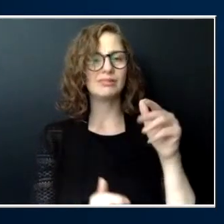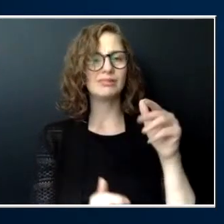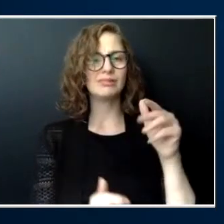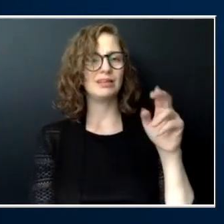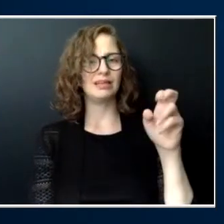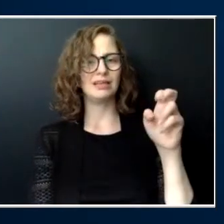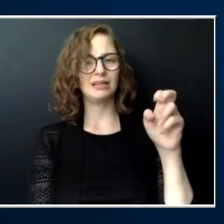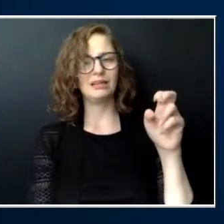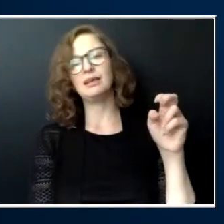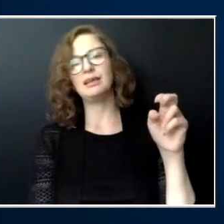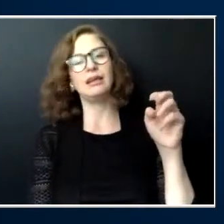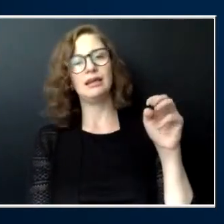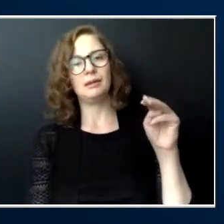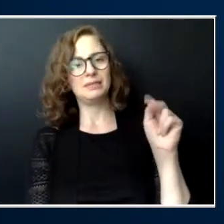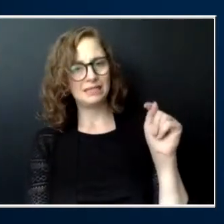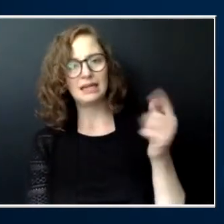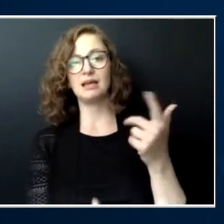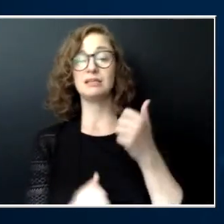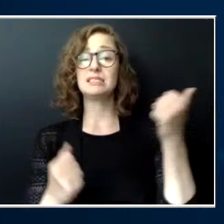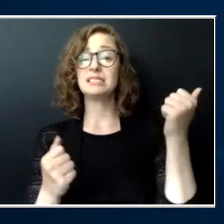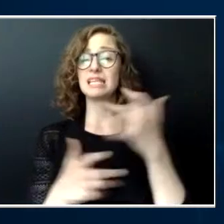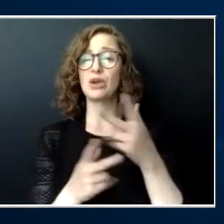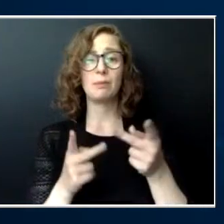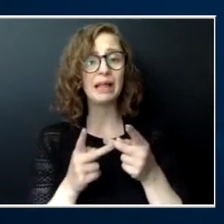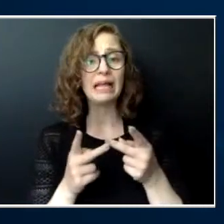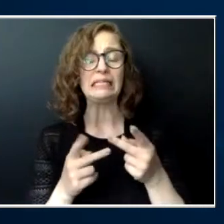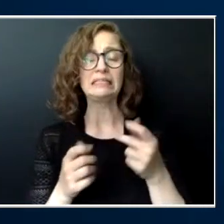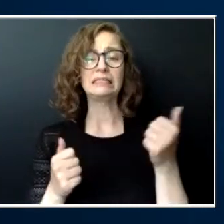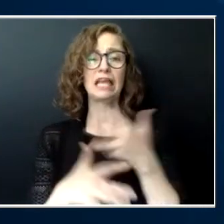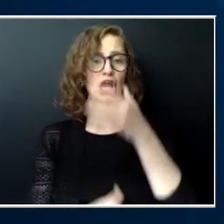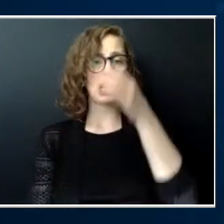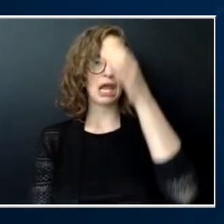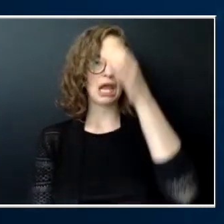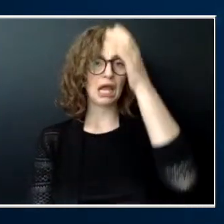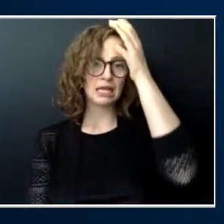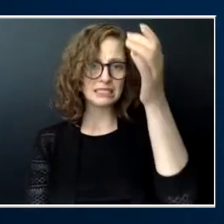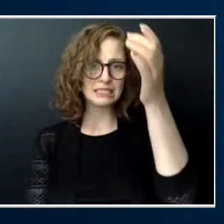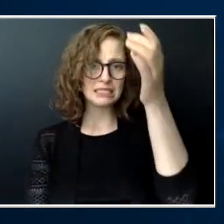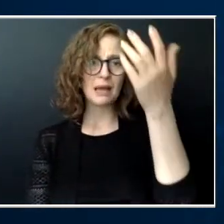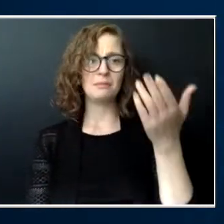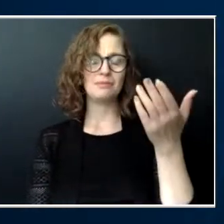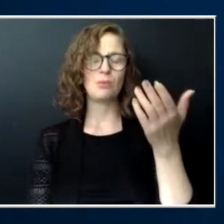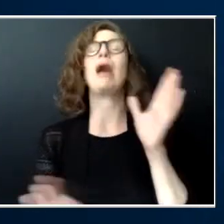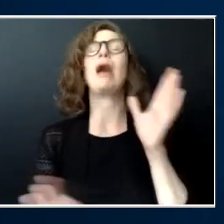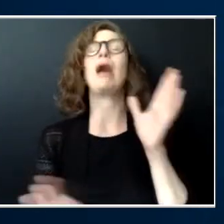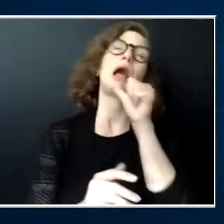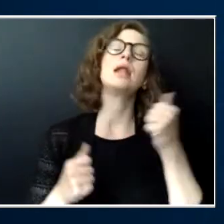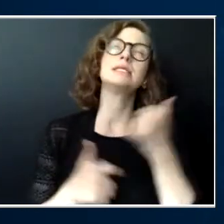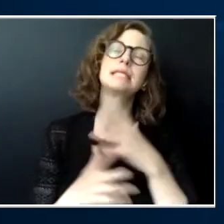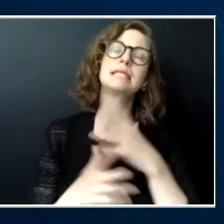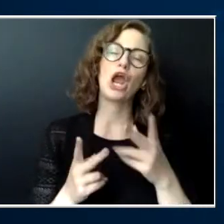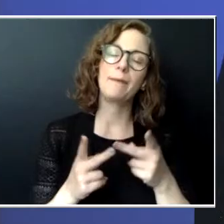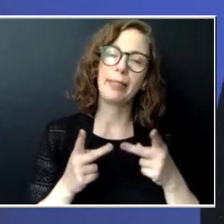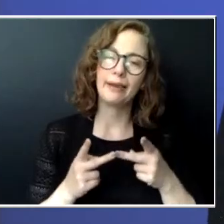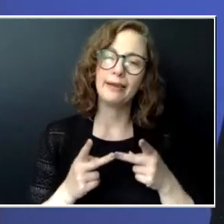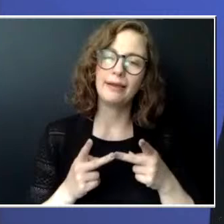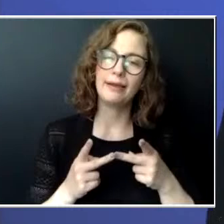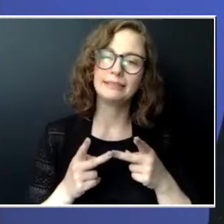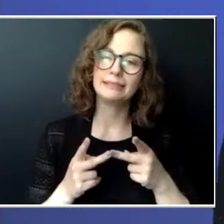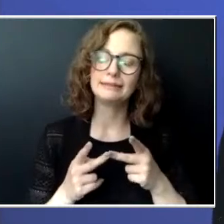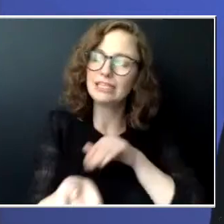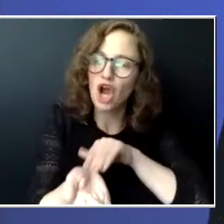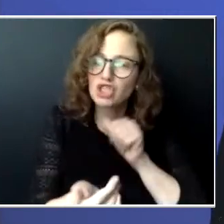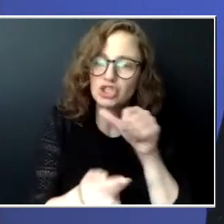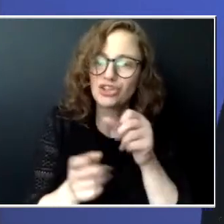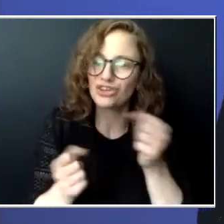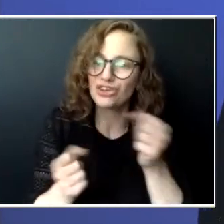place, scary concepts. Not scary place. Yeah, sure. Not the doctors were scary. Sure. They were very inviting.